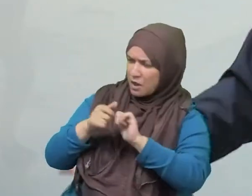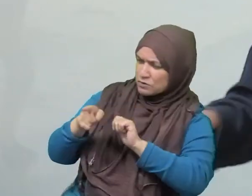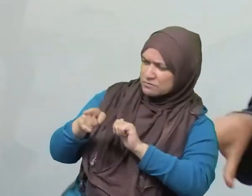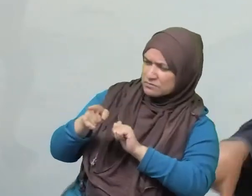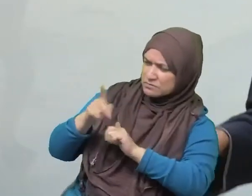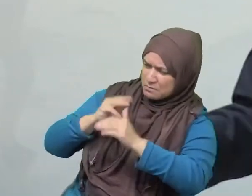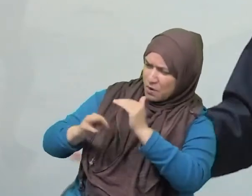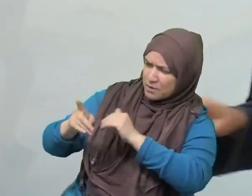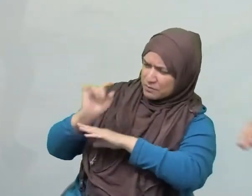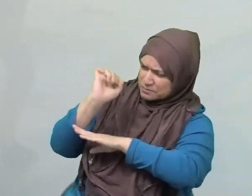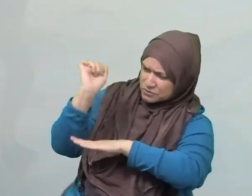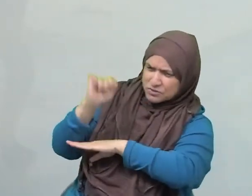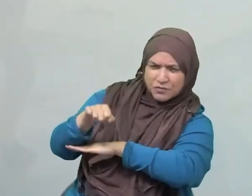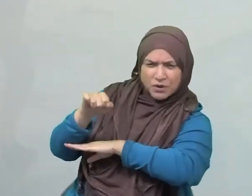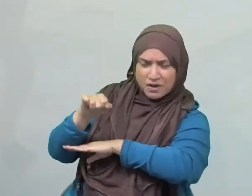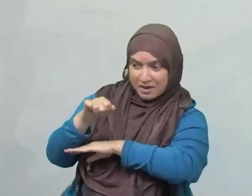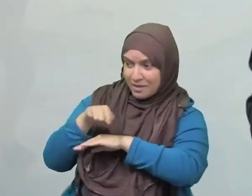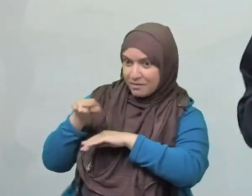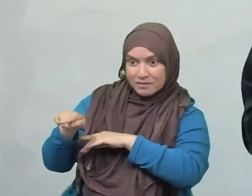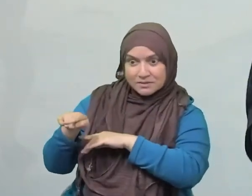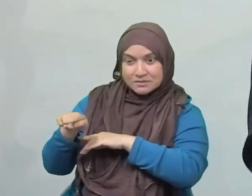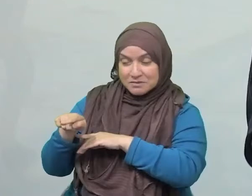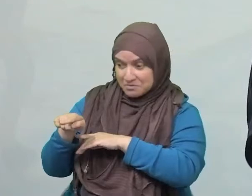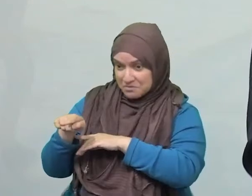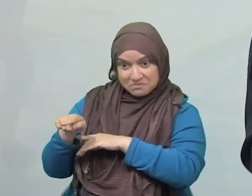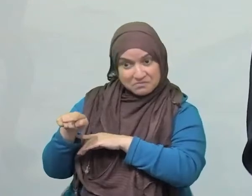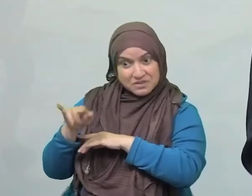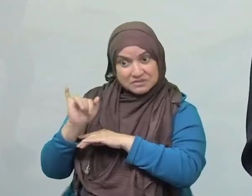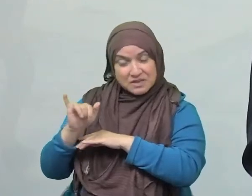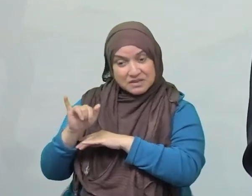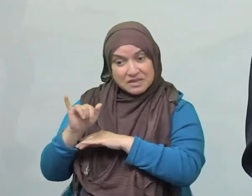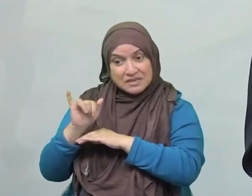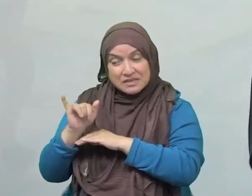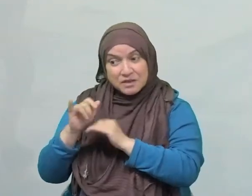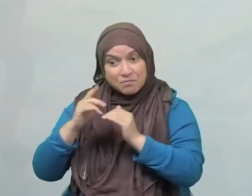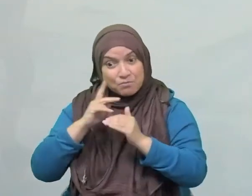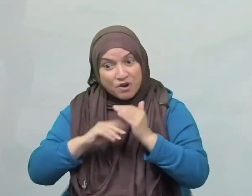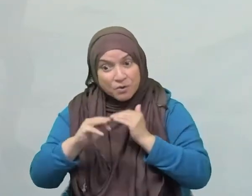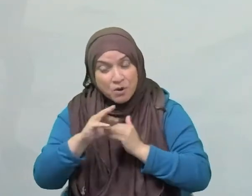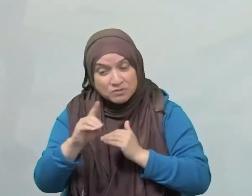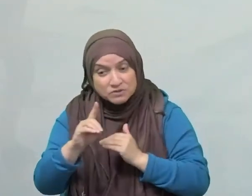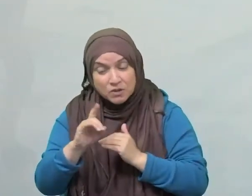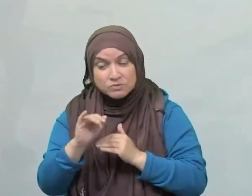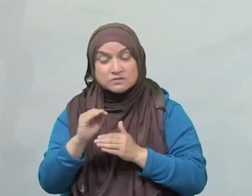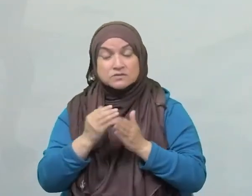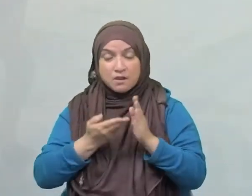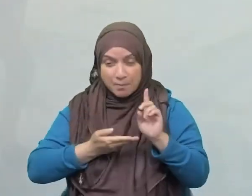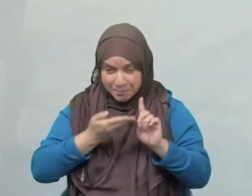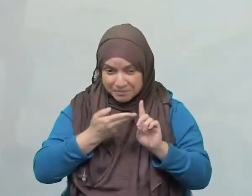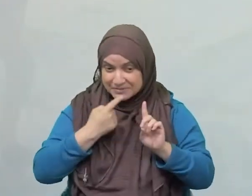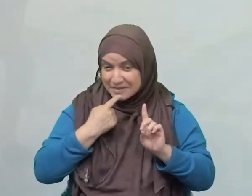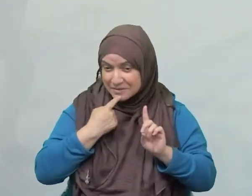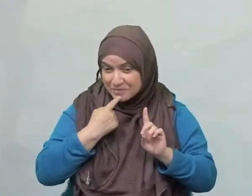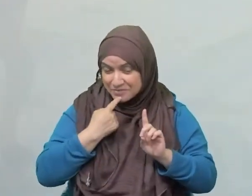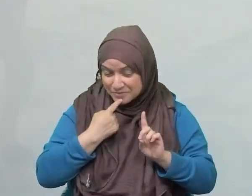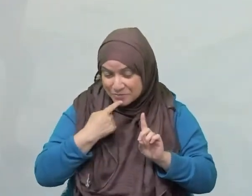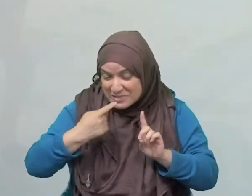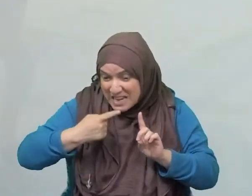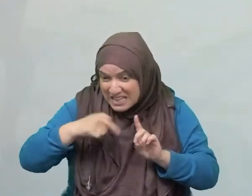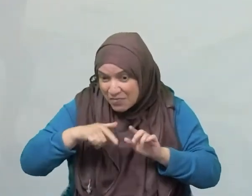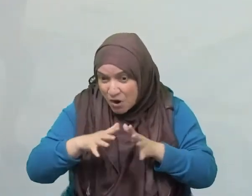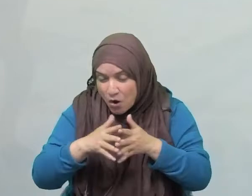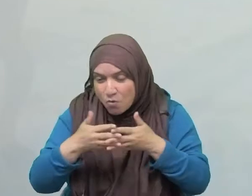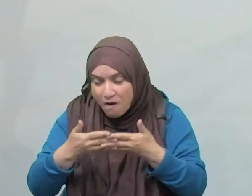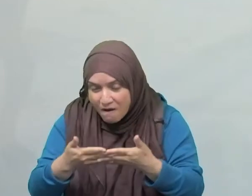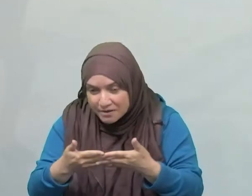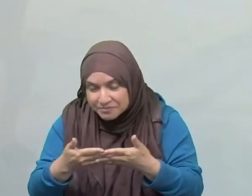you can't recite quran in your prostration there were some nights that the prophet saisam would stand in his qiyama liv and